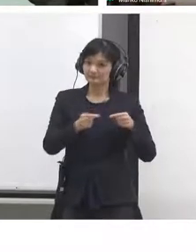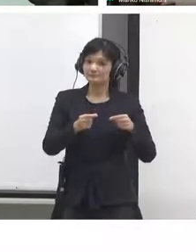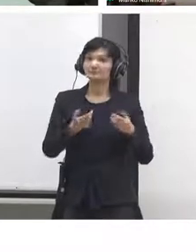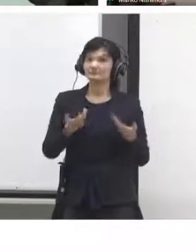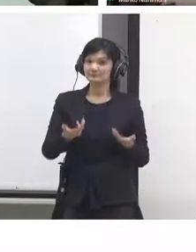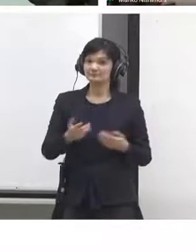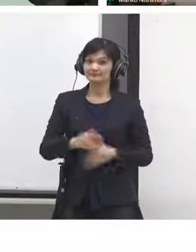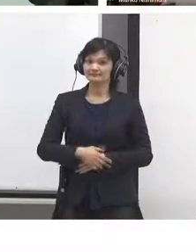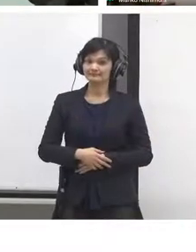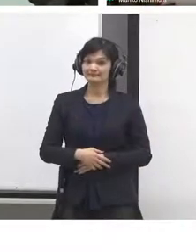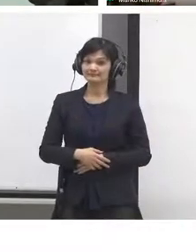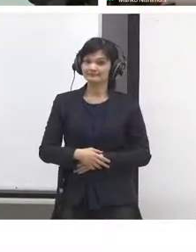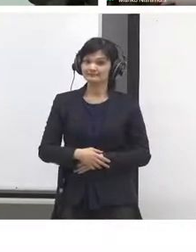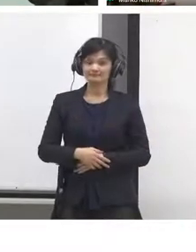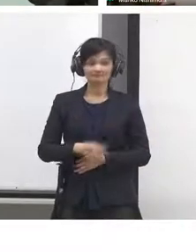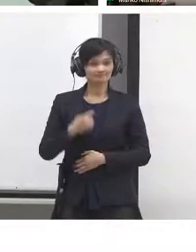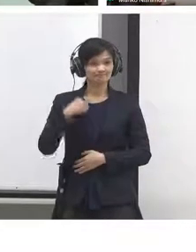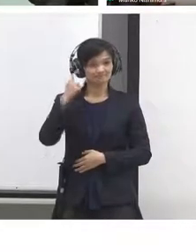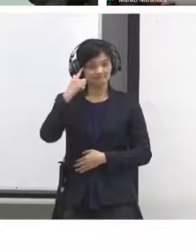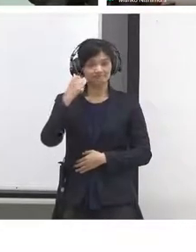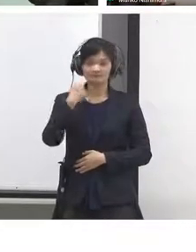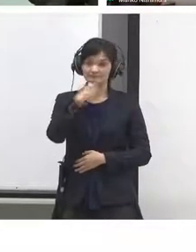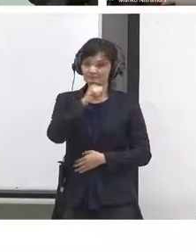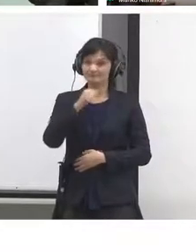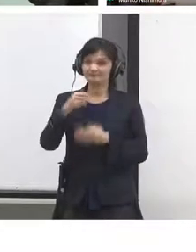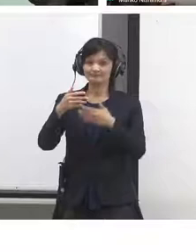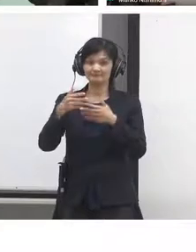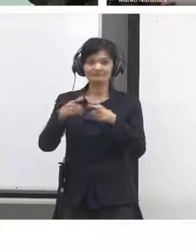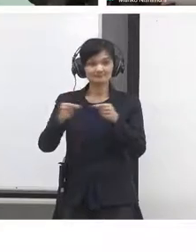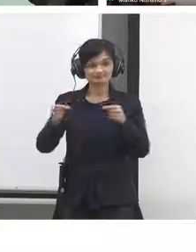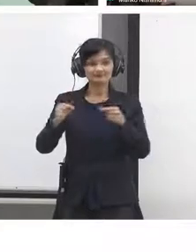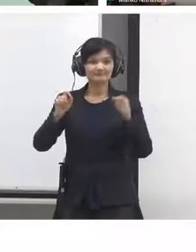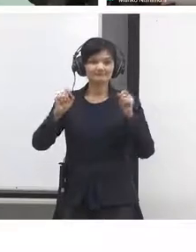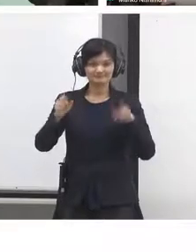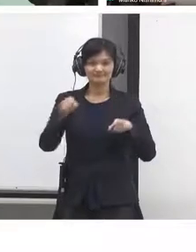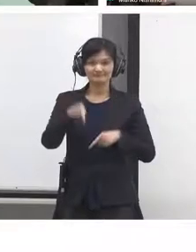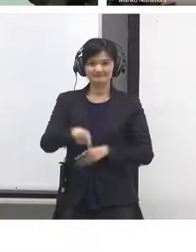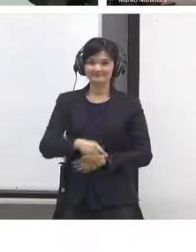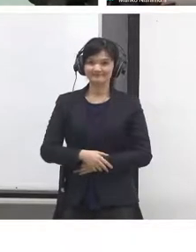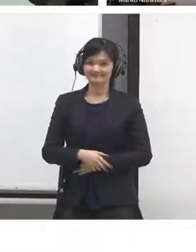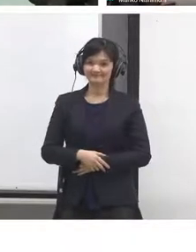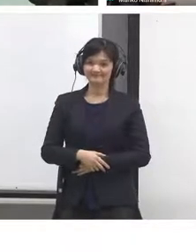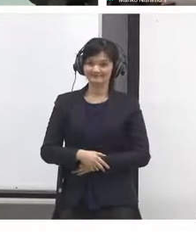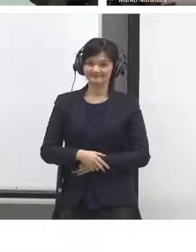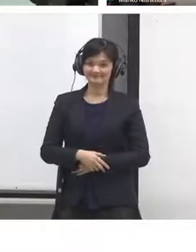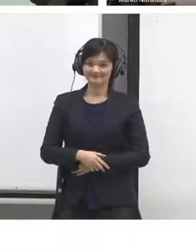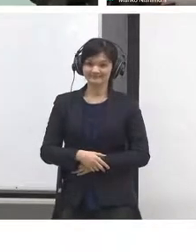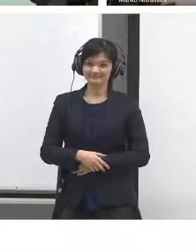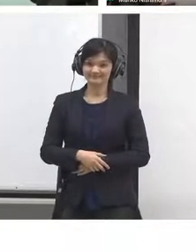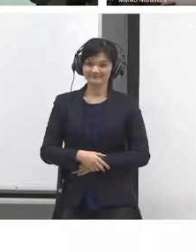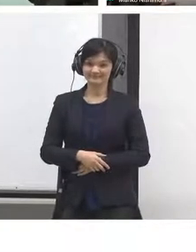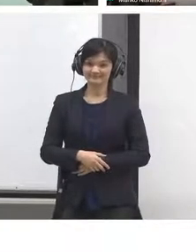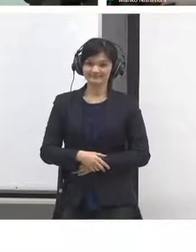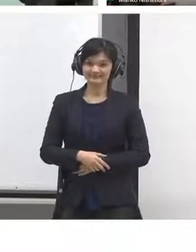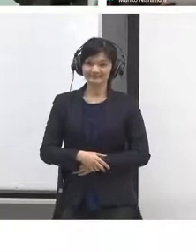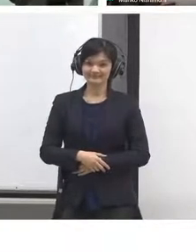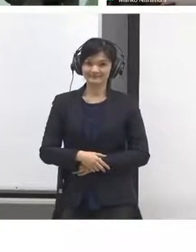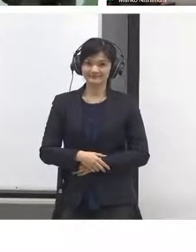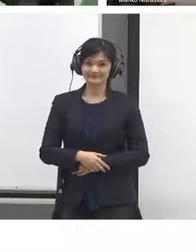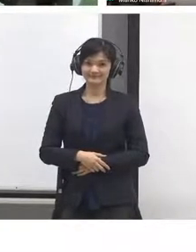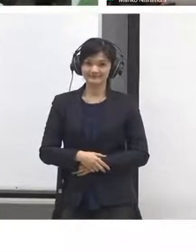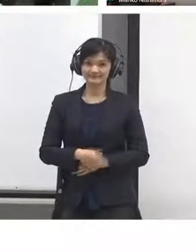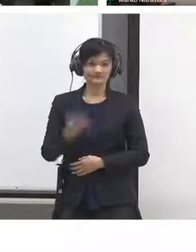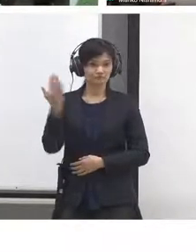So, yeah, it's really out of our imagination that she will influence Japan that much.